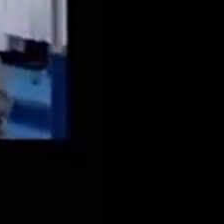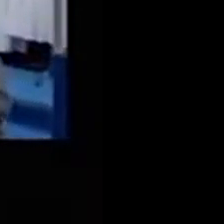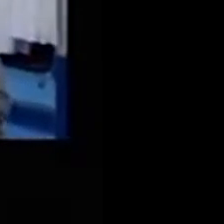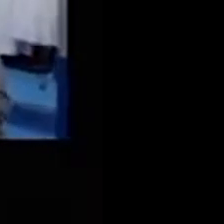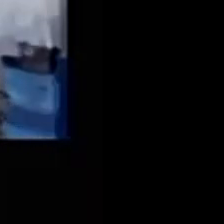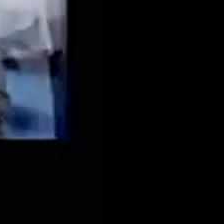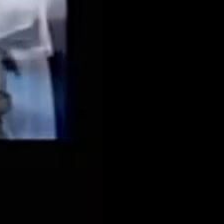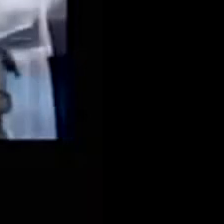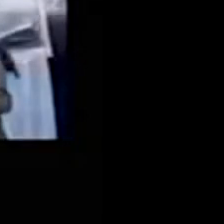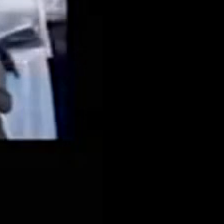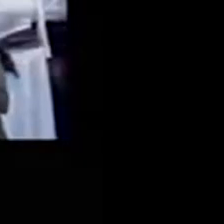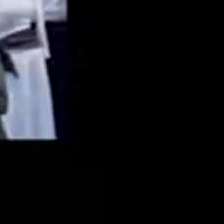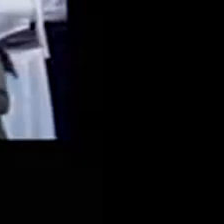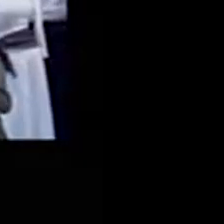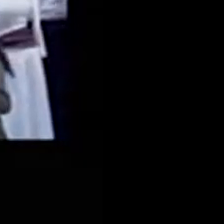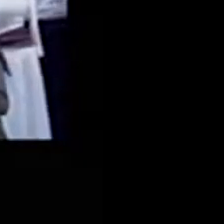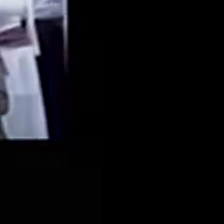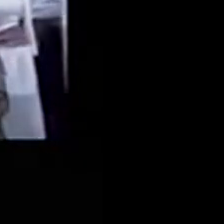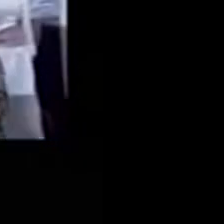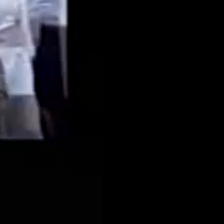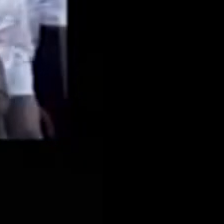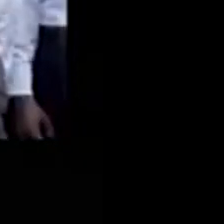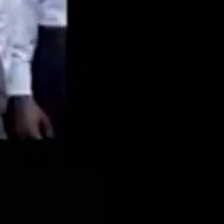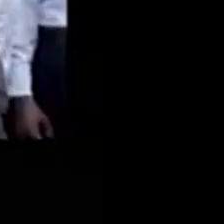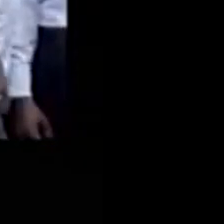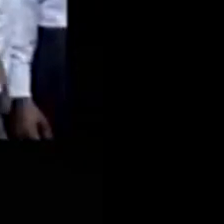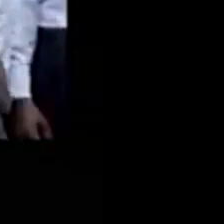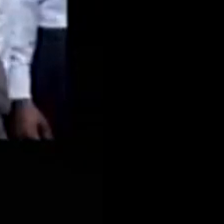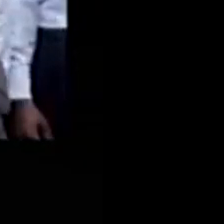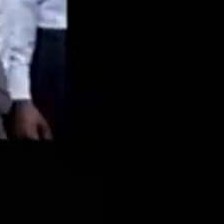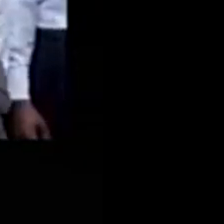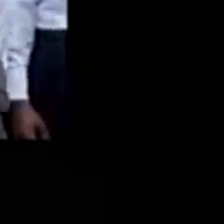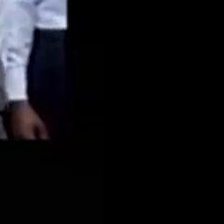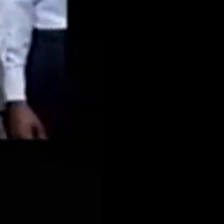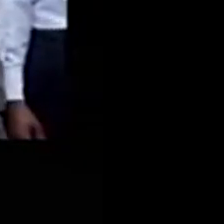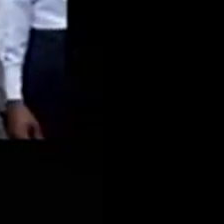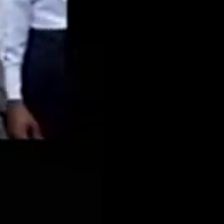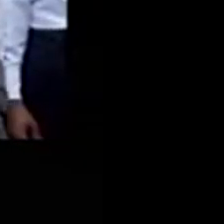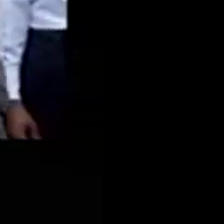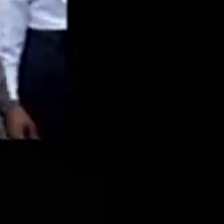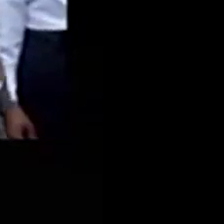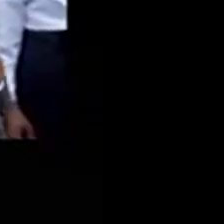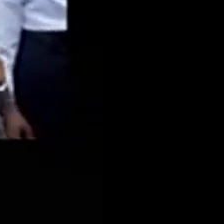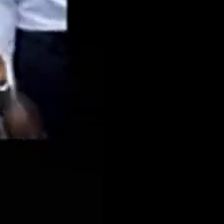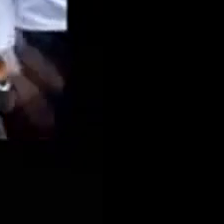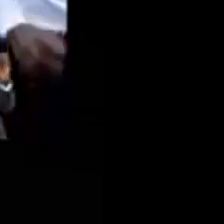cross. He died and rose to set me free